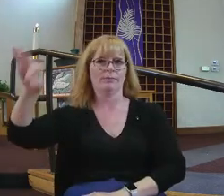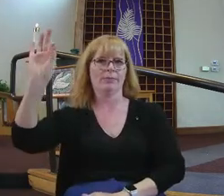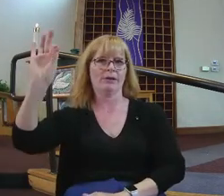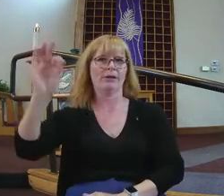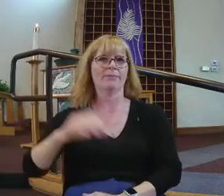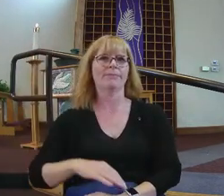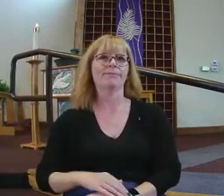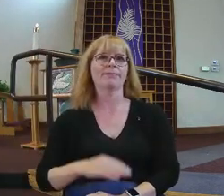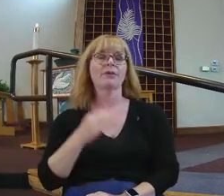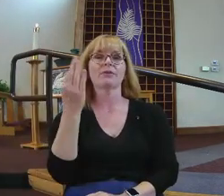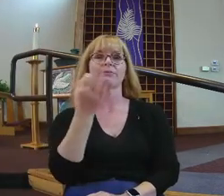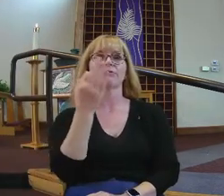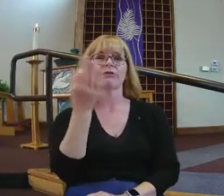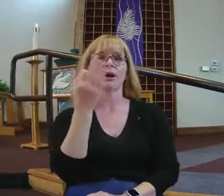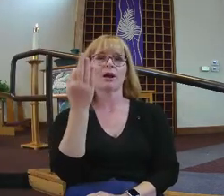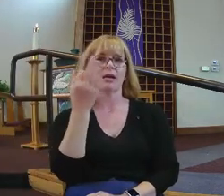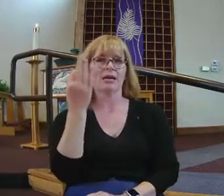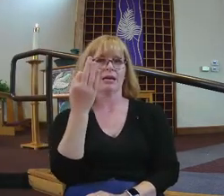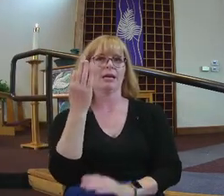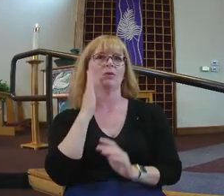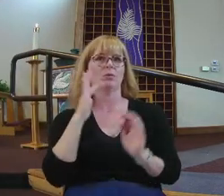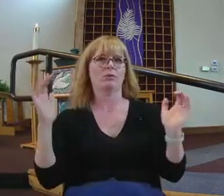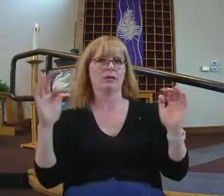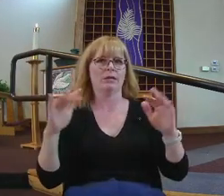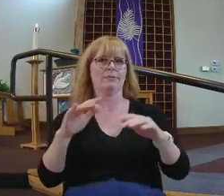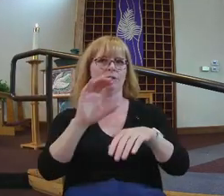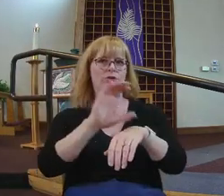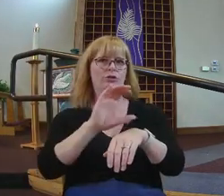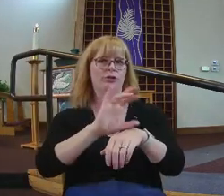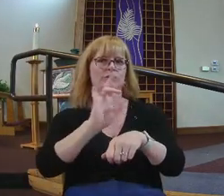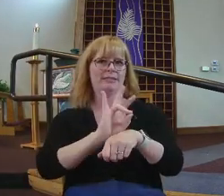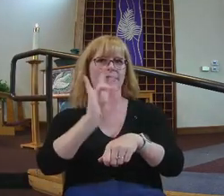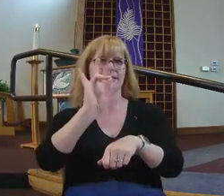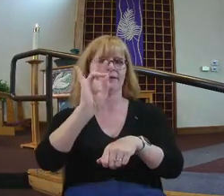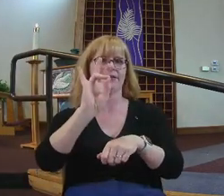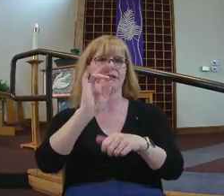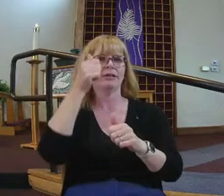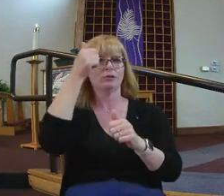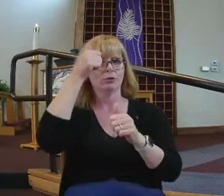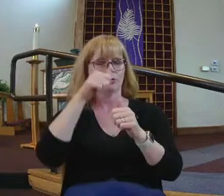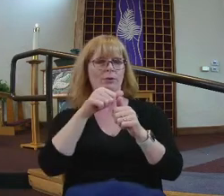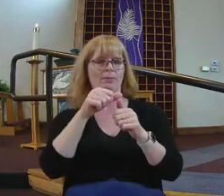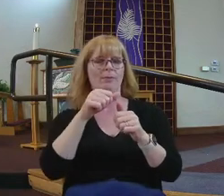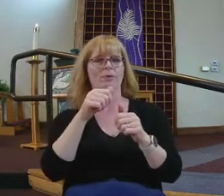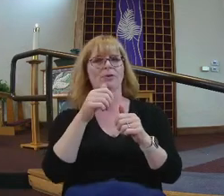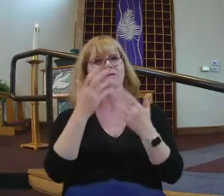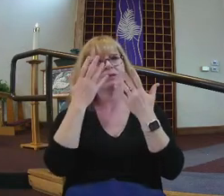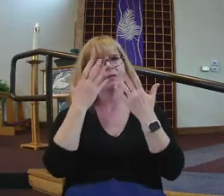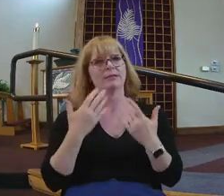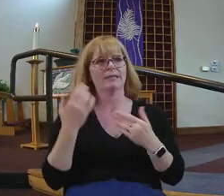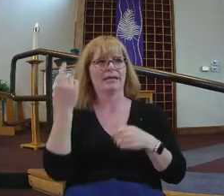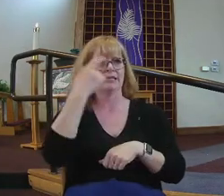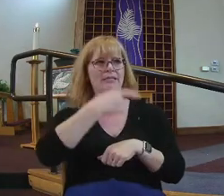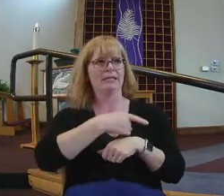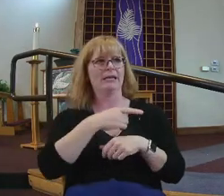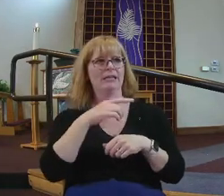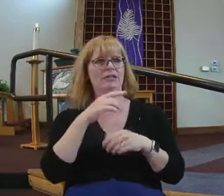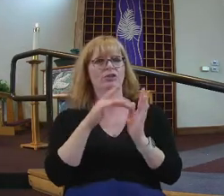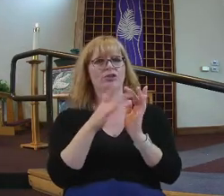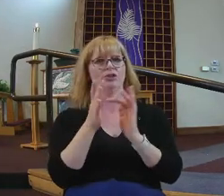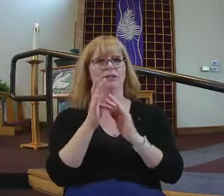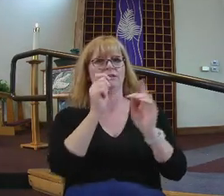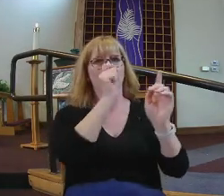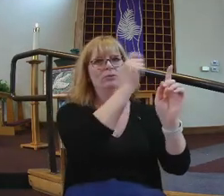Friday, we'll gather here at the church at 7 p.m. as we remember the solemn day of Jesus' death on the cross. On Saturday, join